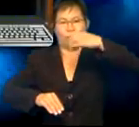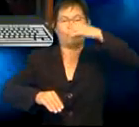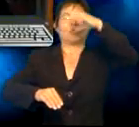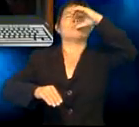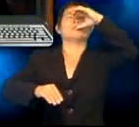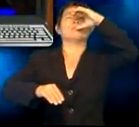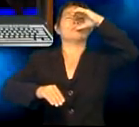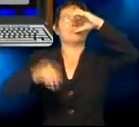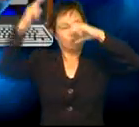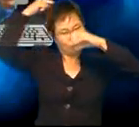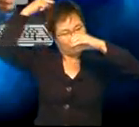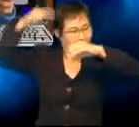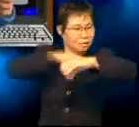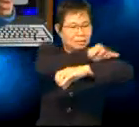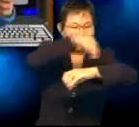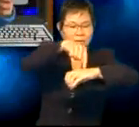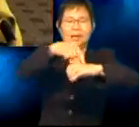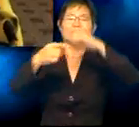Gloop drink the water.